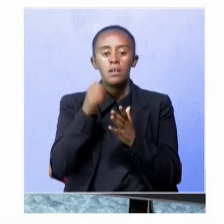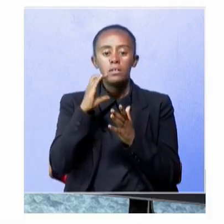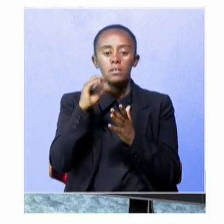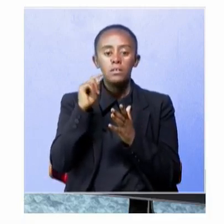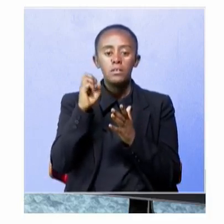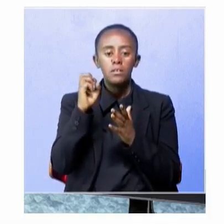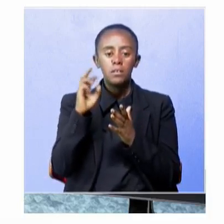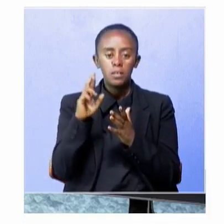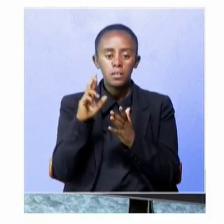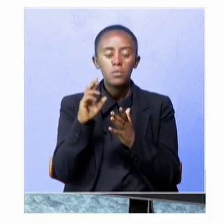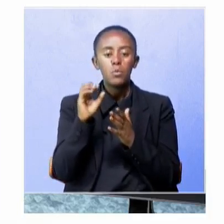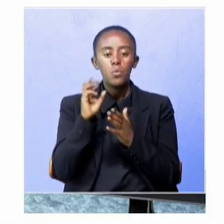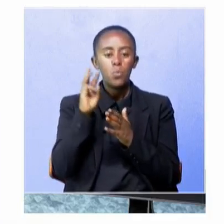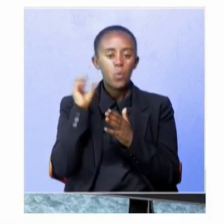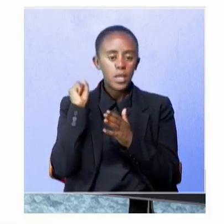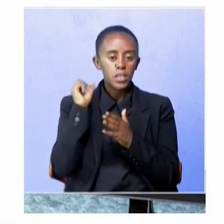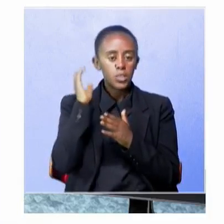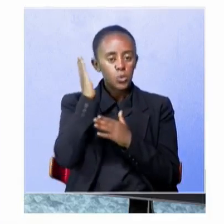was known